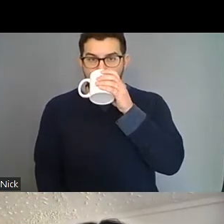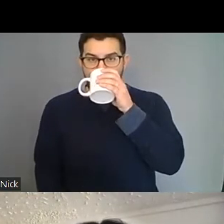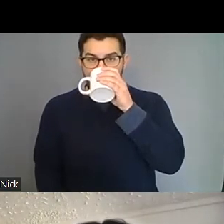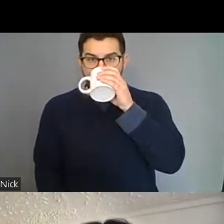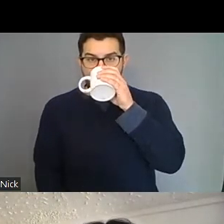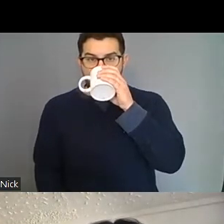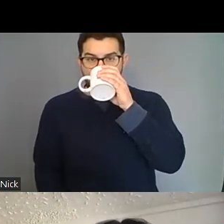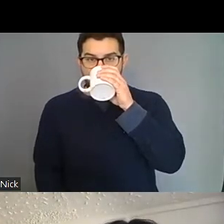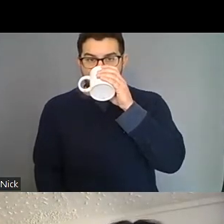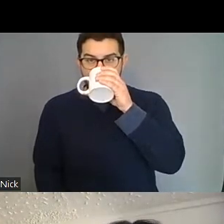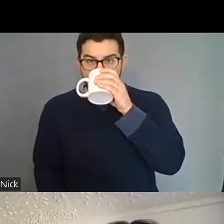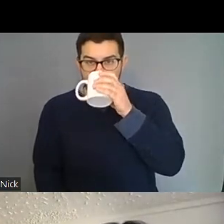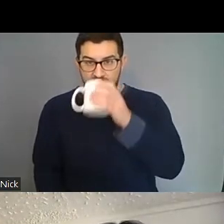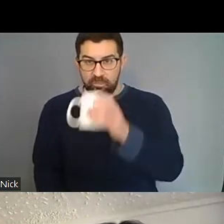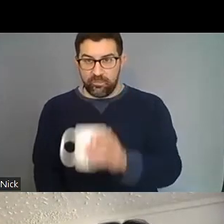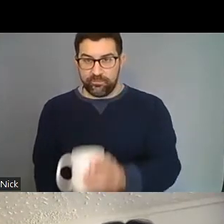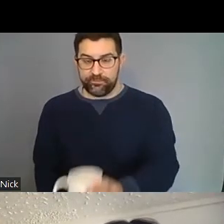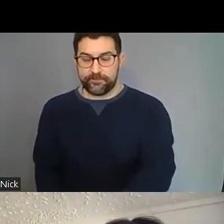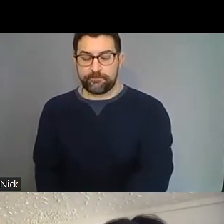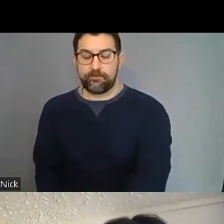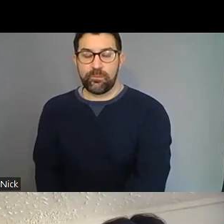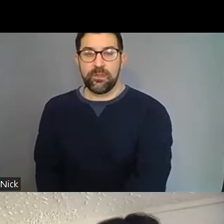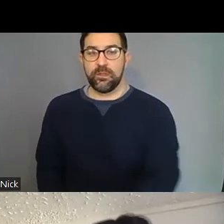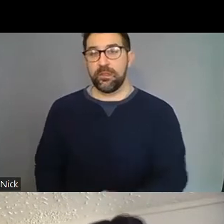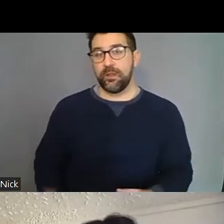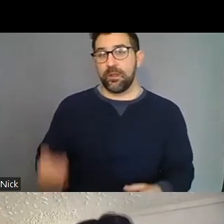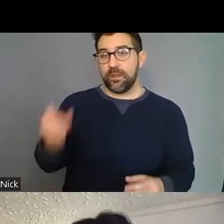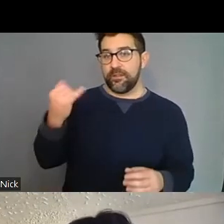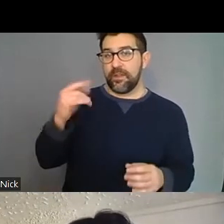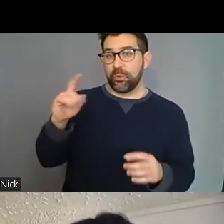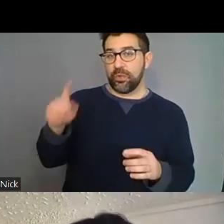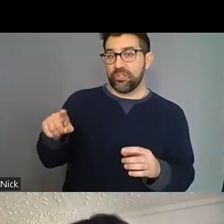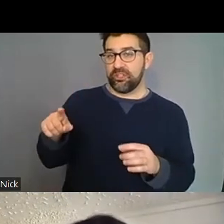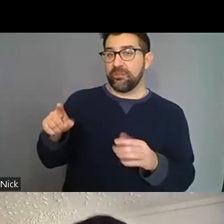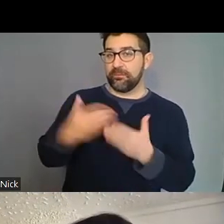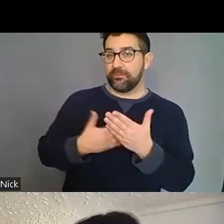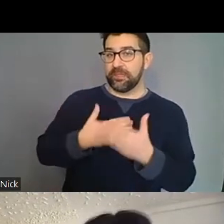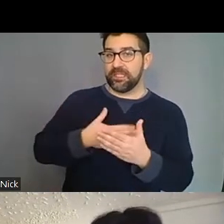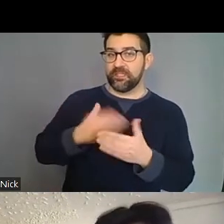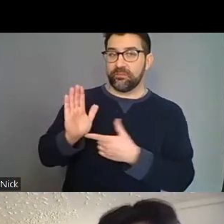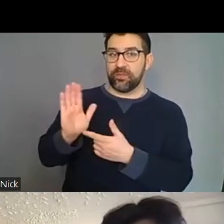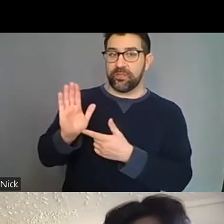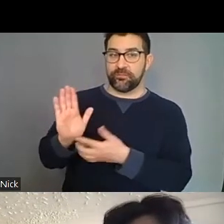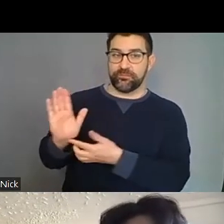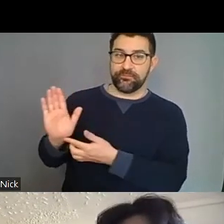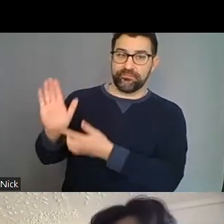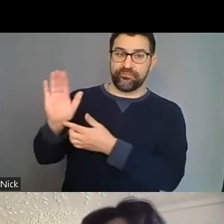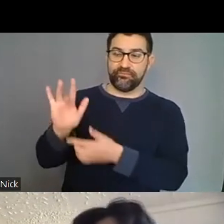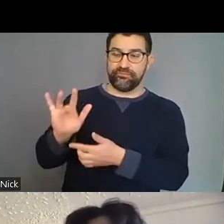yes, if you have a question for our guests, would like to ask a question, please do that. And I wonder